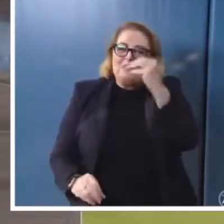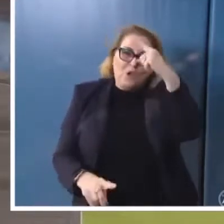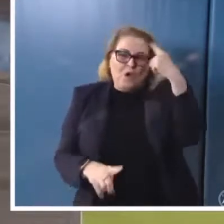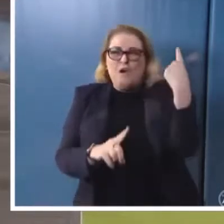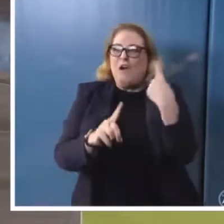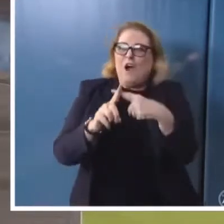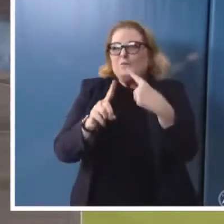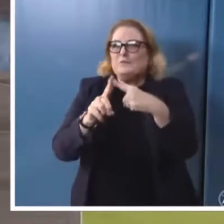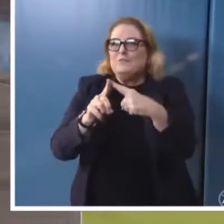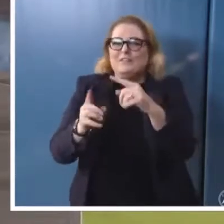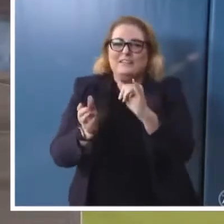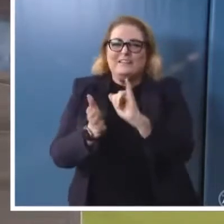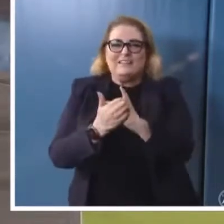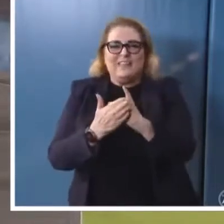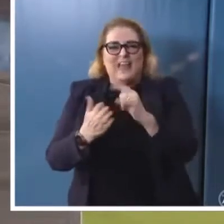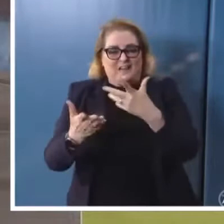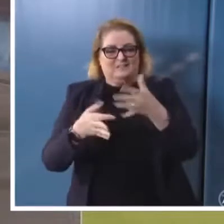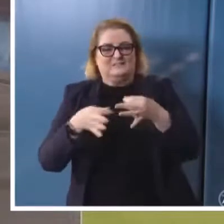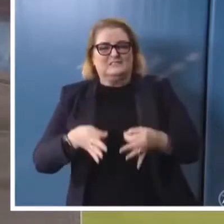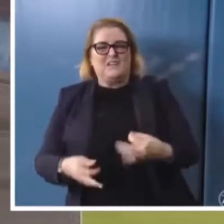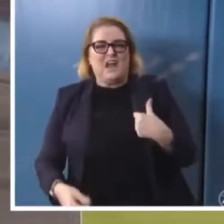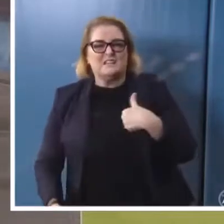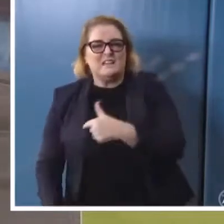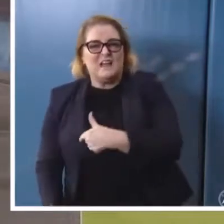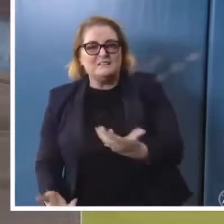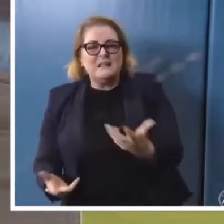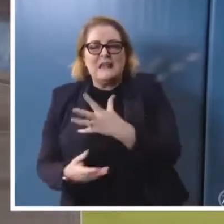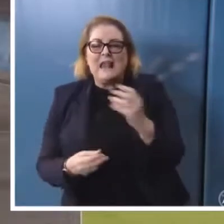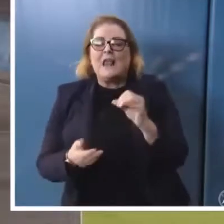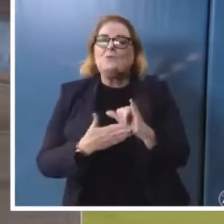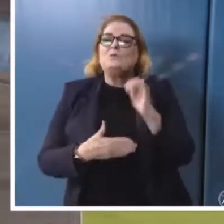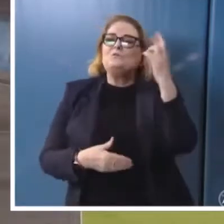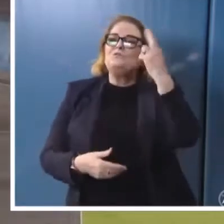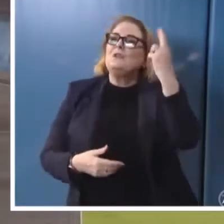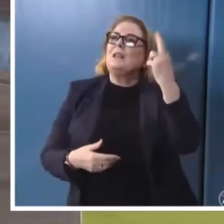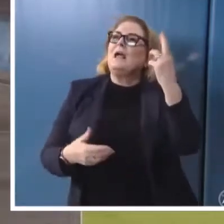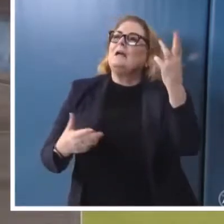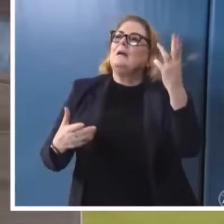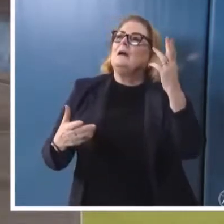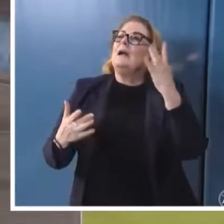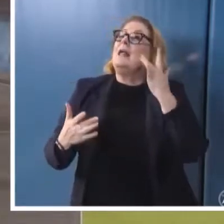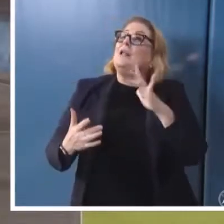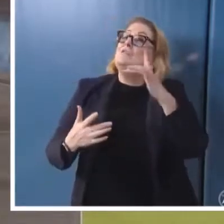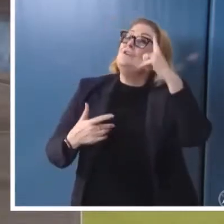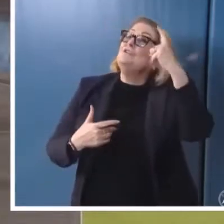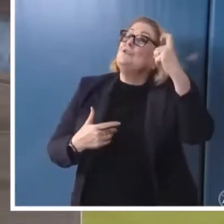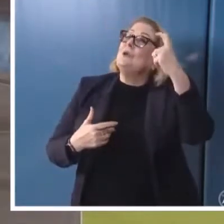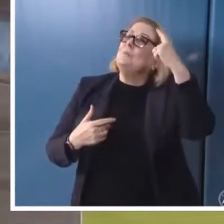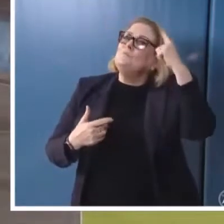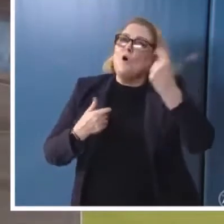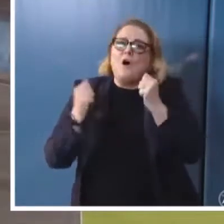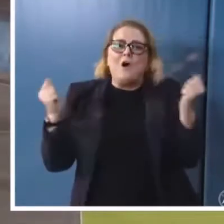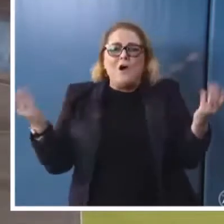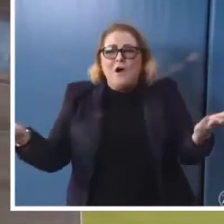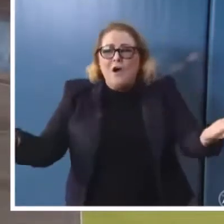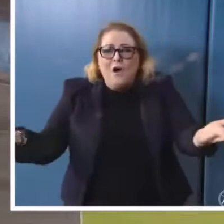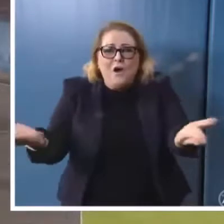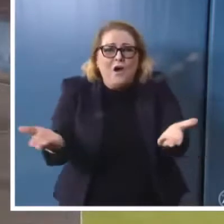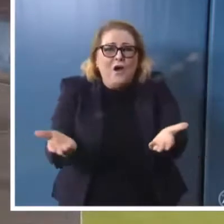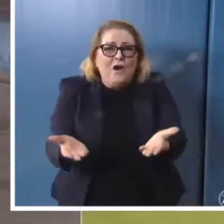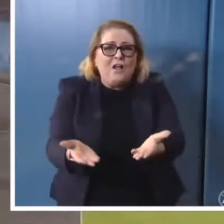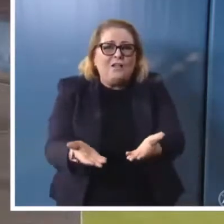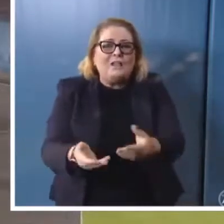us. We're going to beat this virus, and we're going to realize our California dream for all. How are we going to do it?